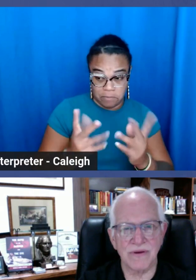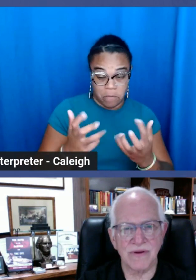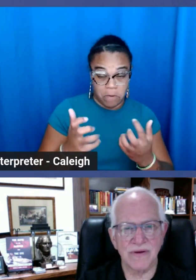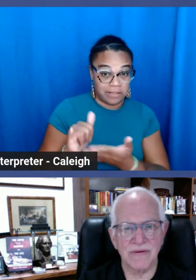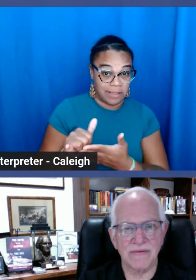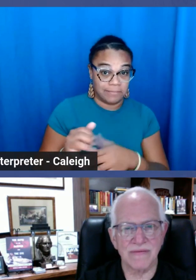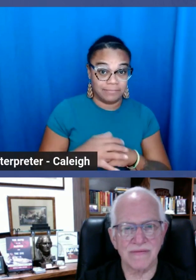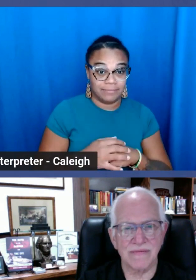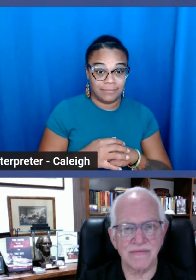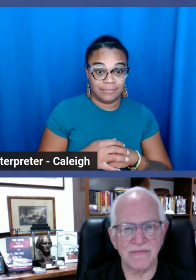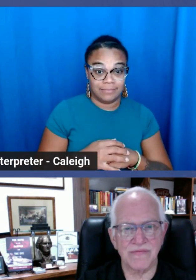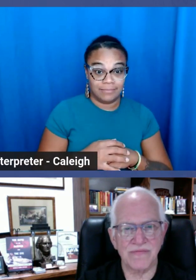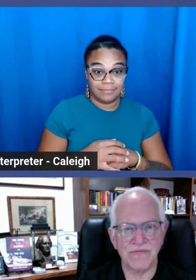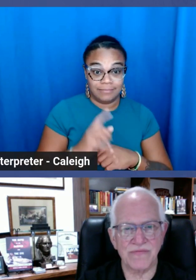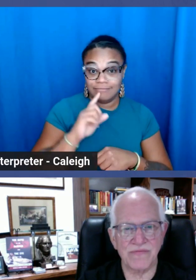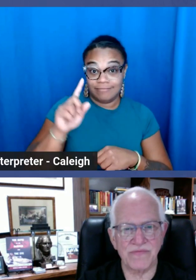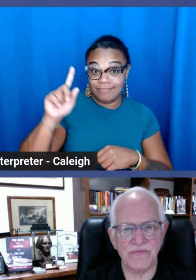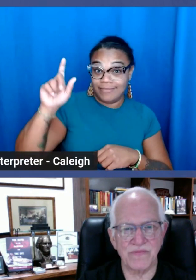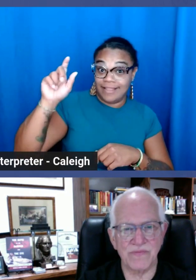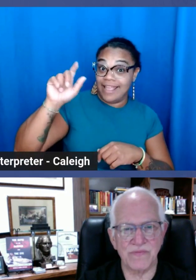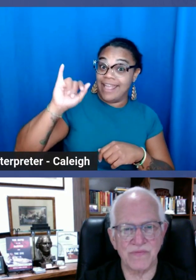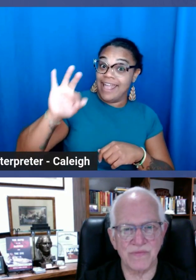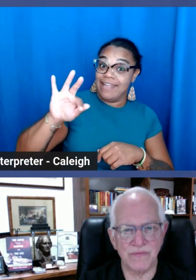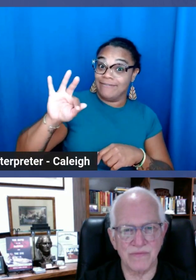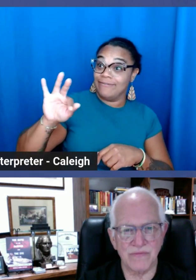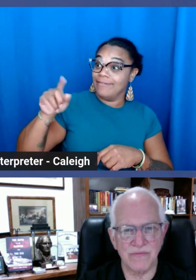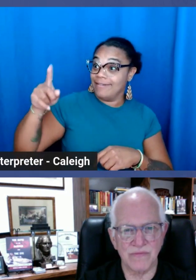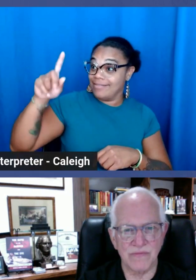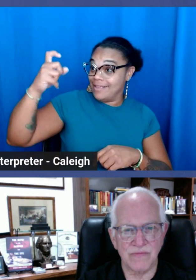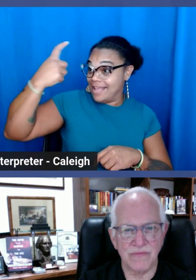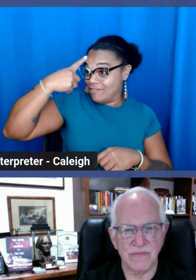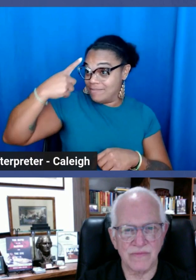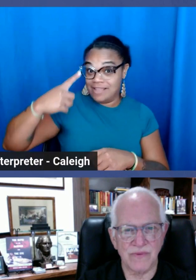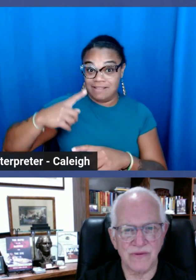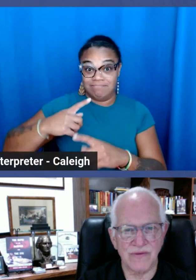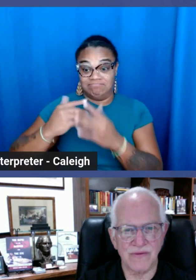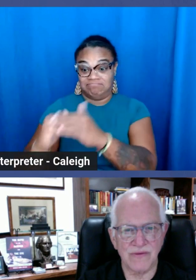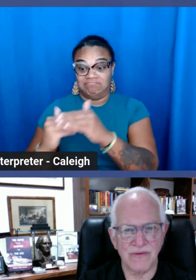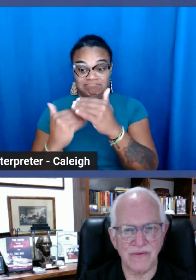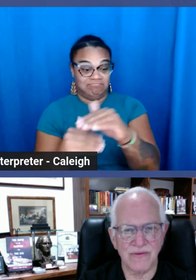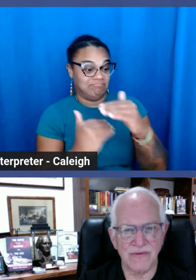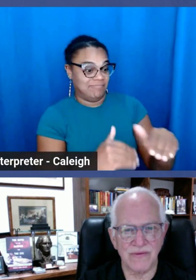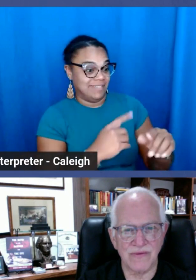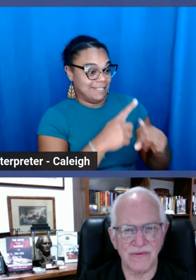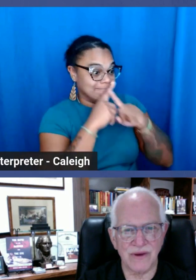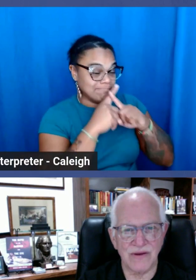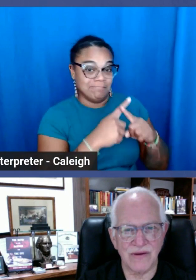government's the only one who can speak when they've censored everything else.